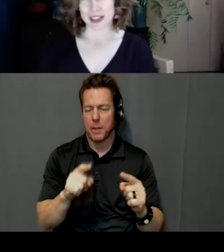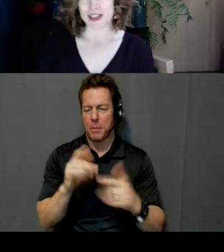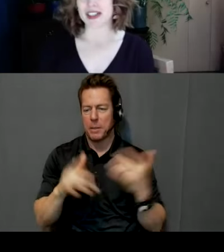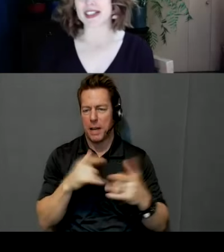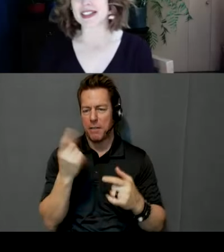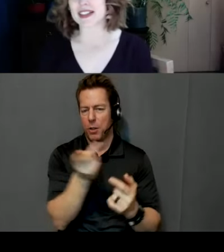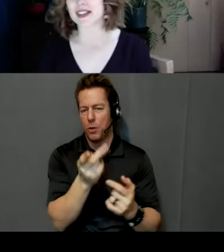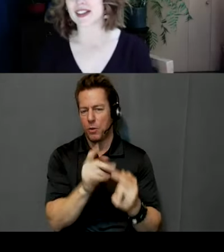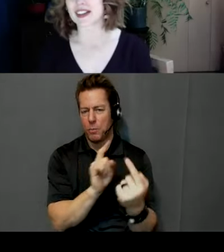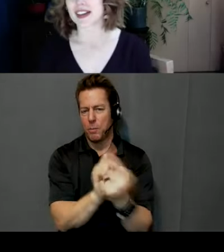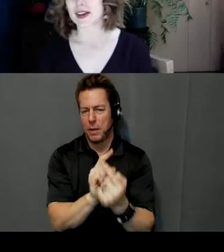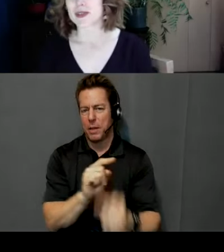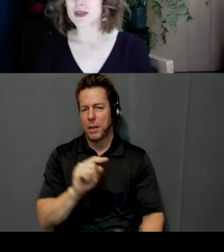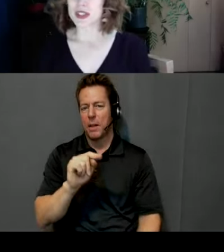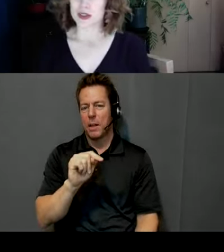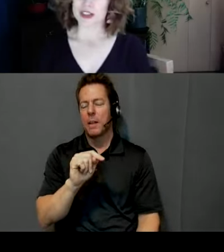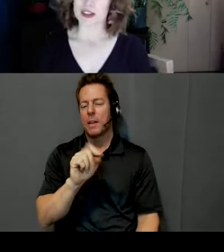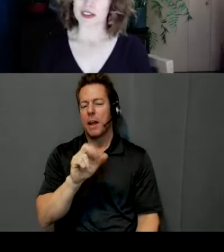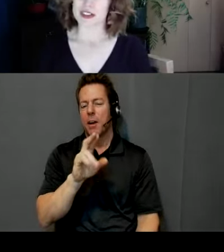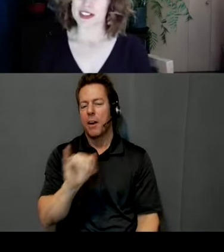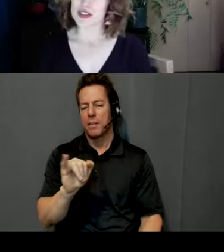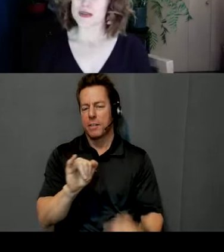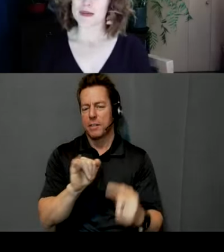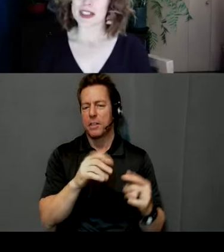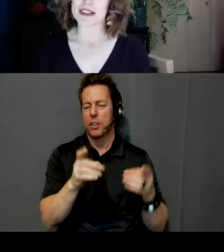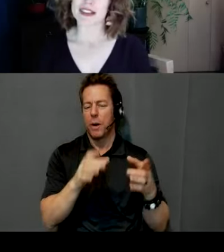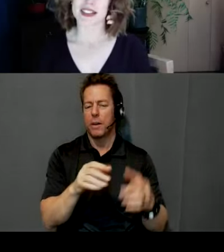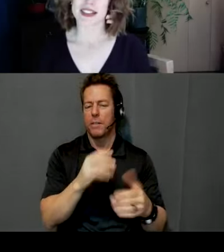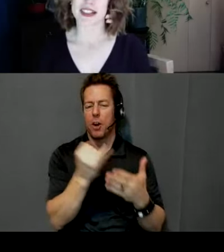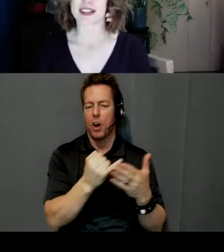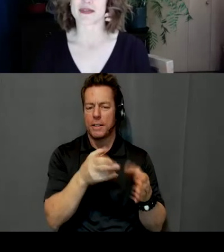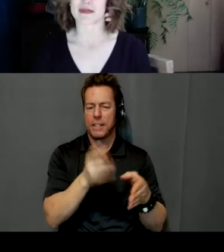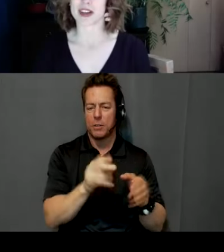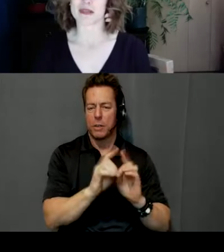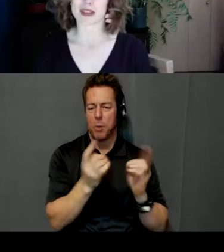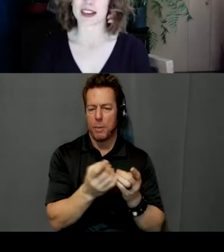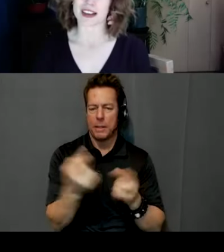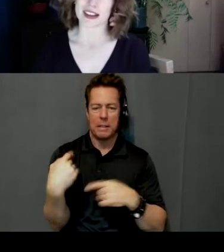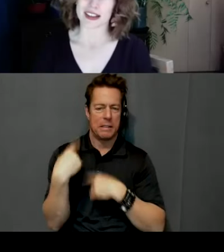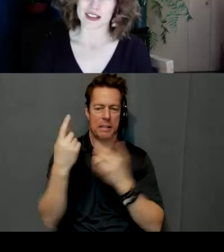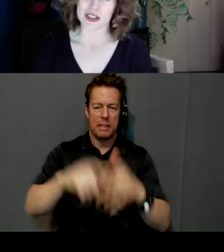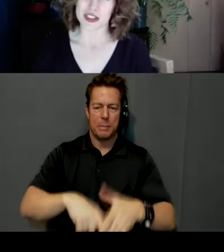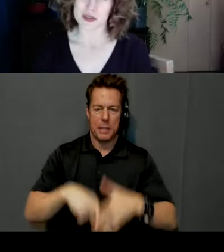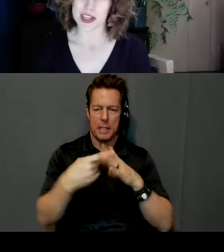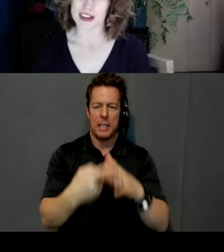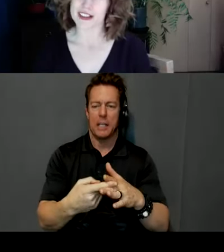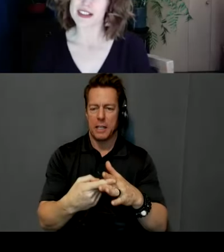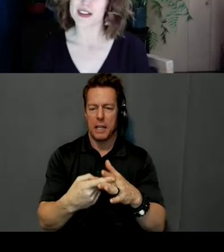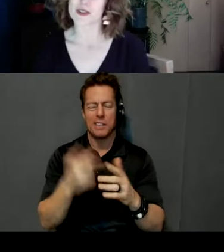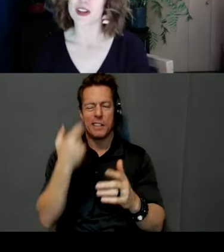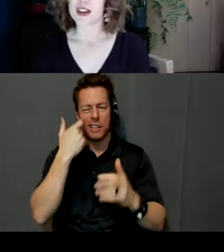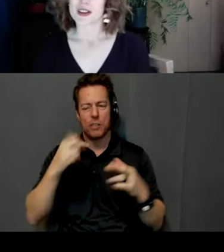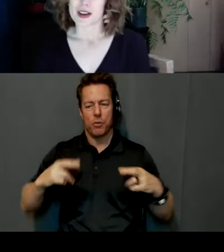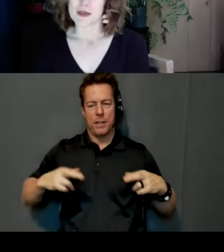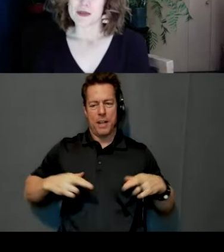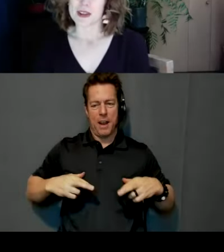guys to meet. She was the director of the Arts and History Department since its very beginning, and she just retired.